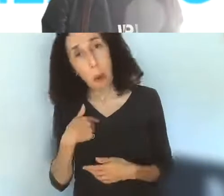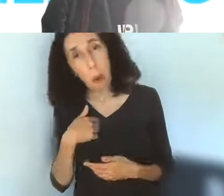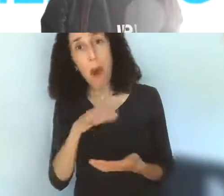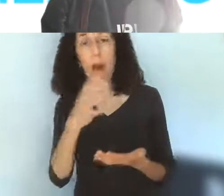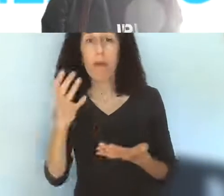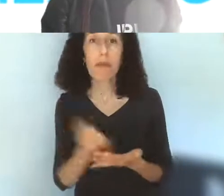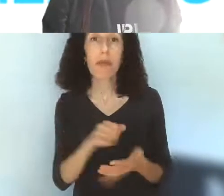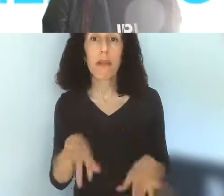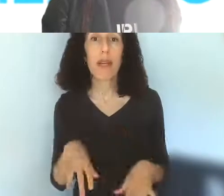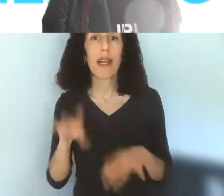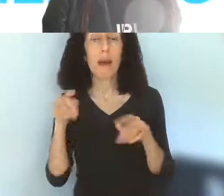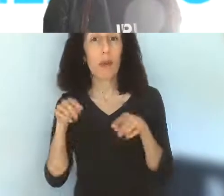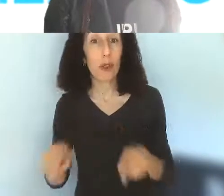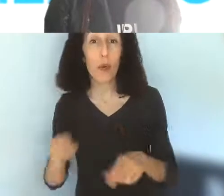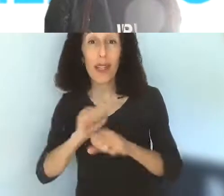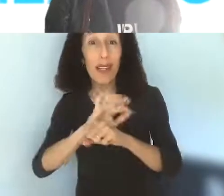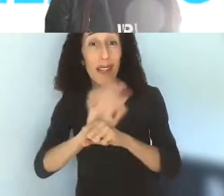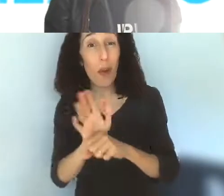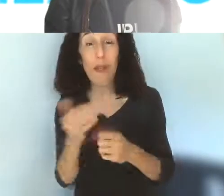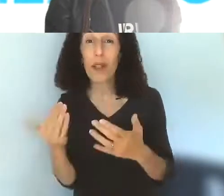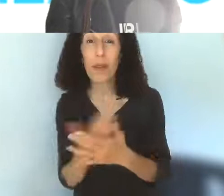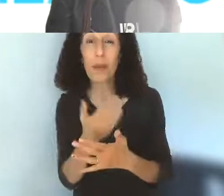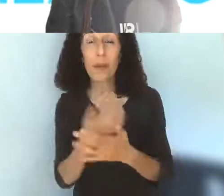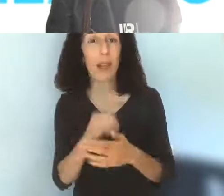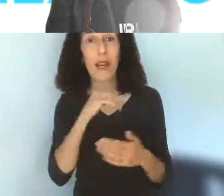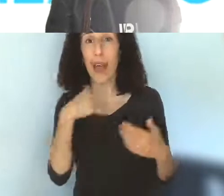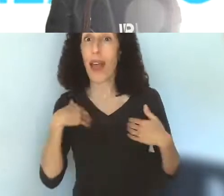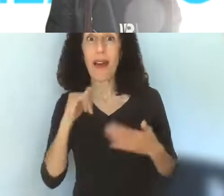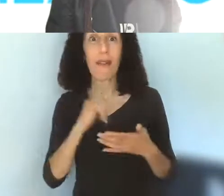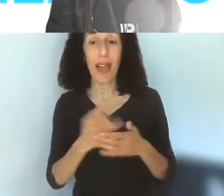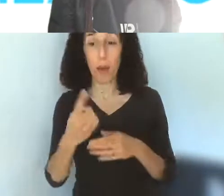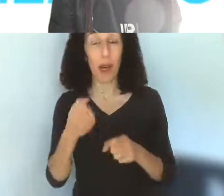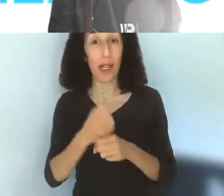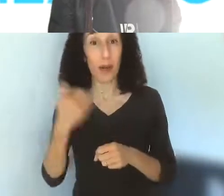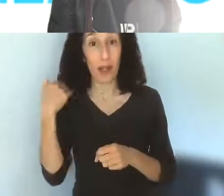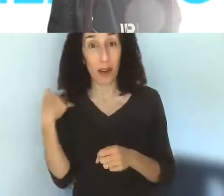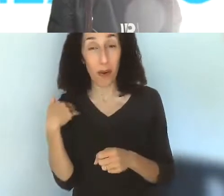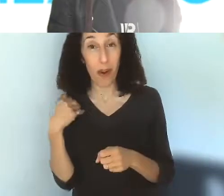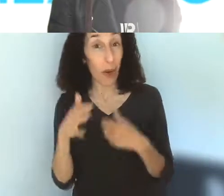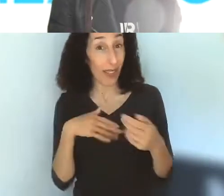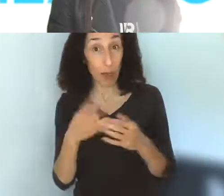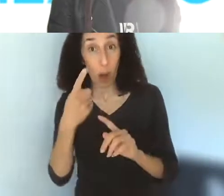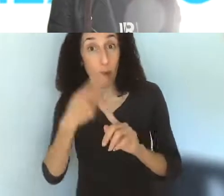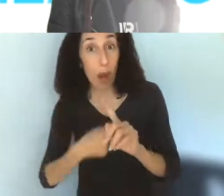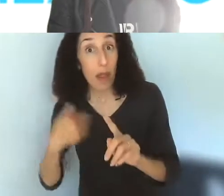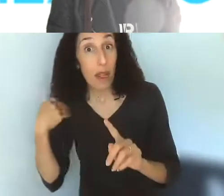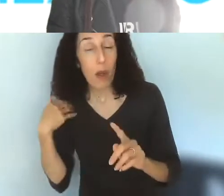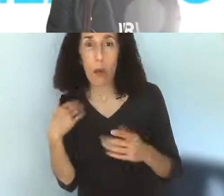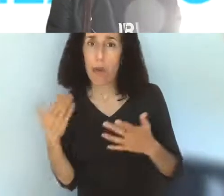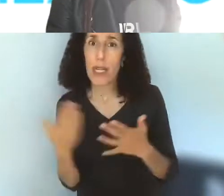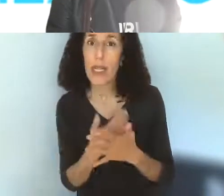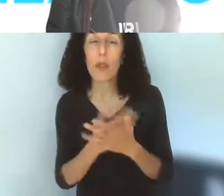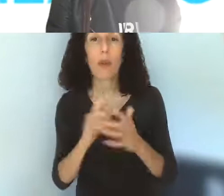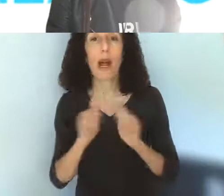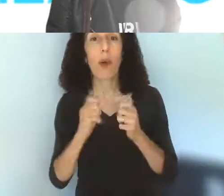year ago, 100%. 6 months ago, right? And so that has improved what we're able to experience. But I know that,